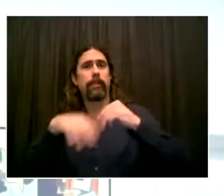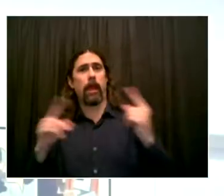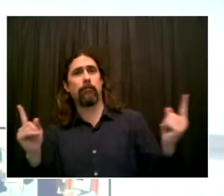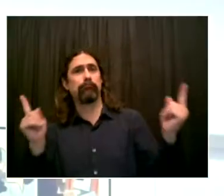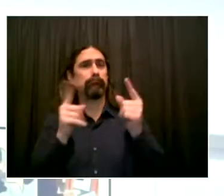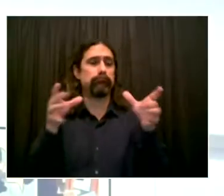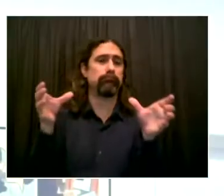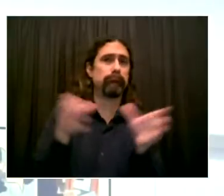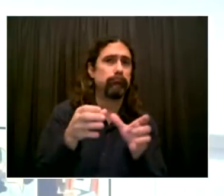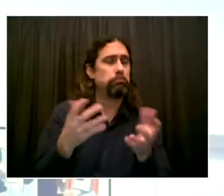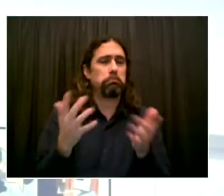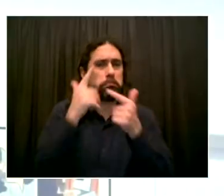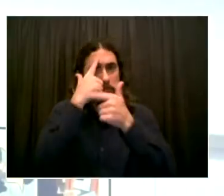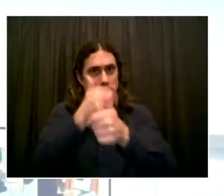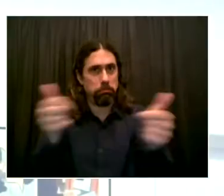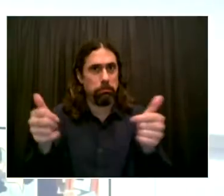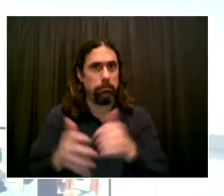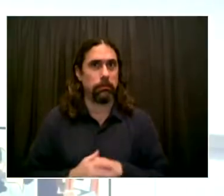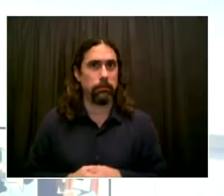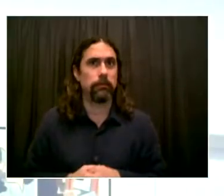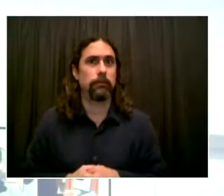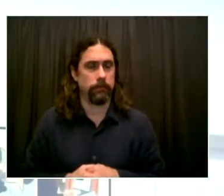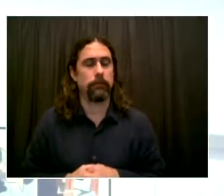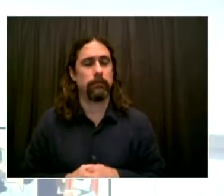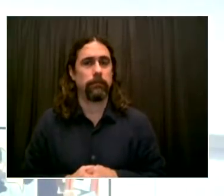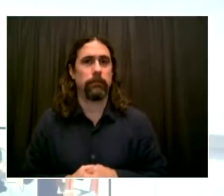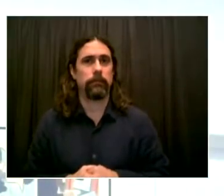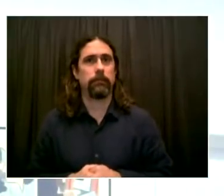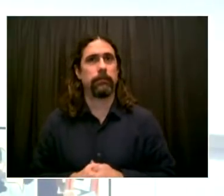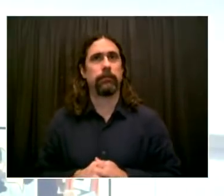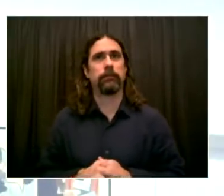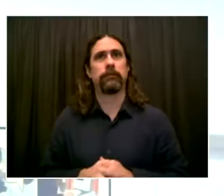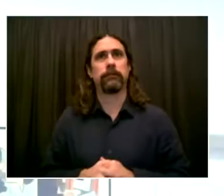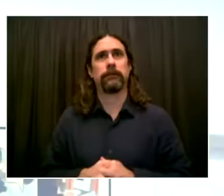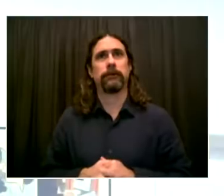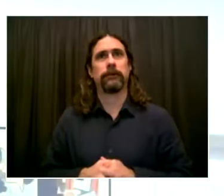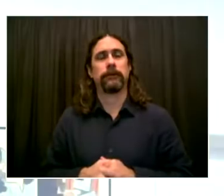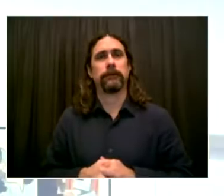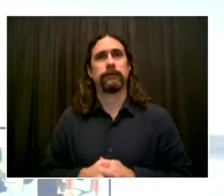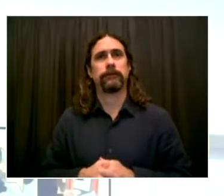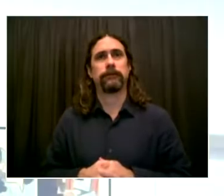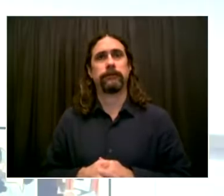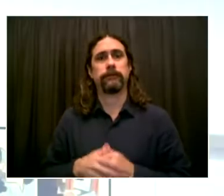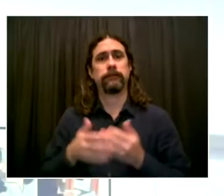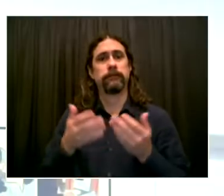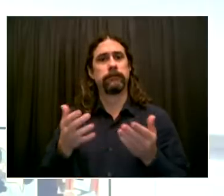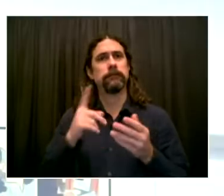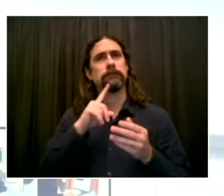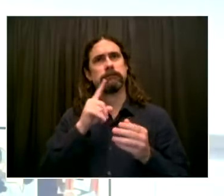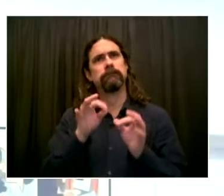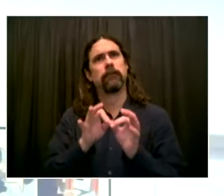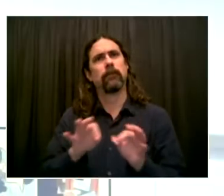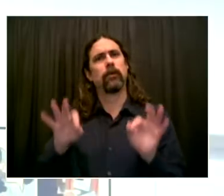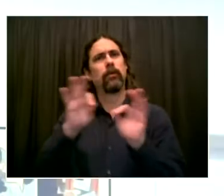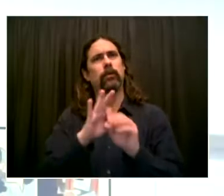helps for an occasion just a few days away. My answer is every day is a good day to get vaccinated. I'll repeat,